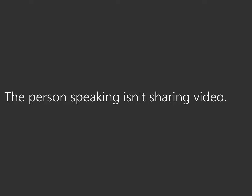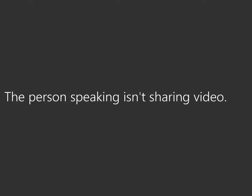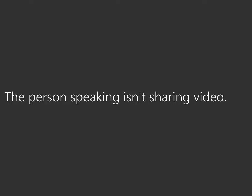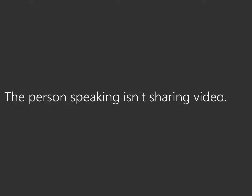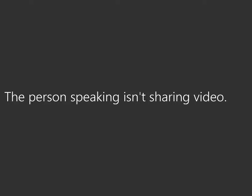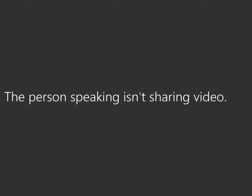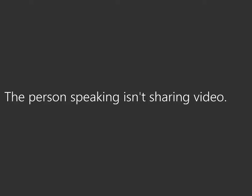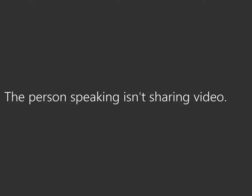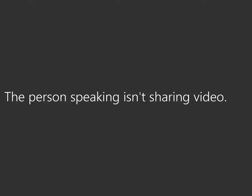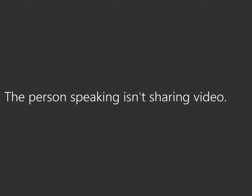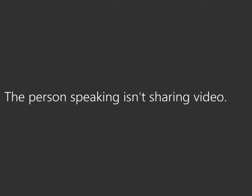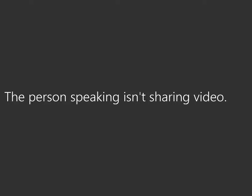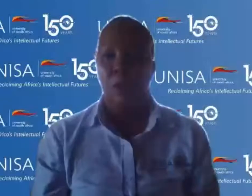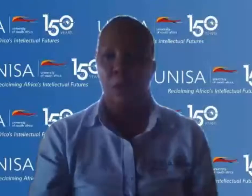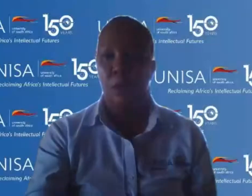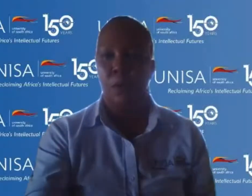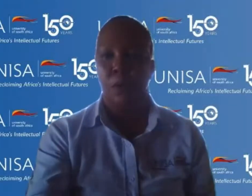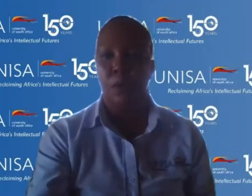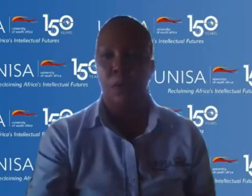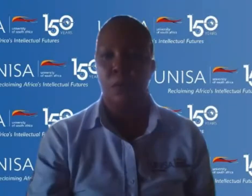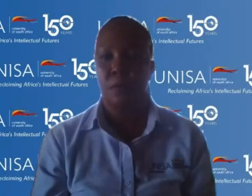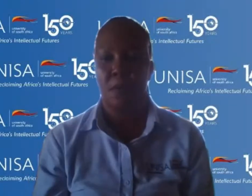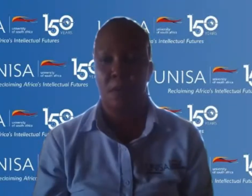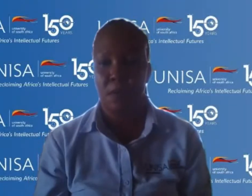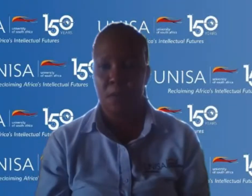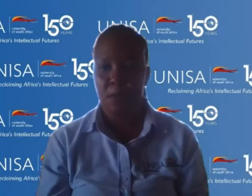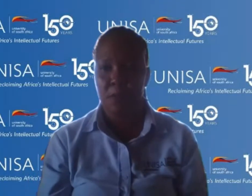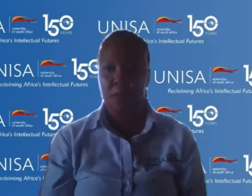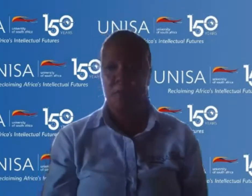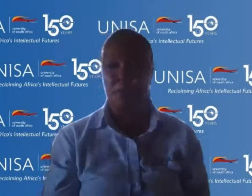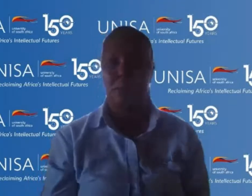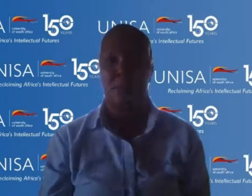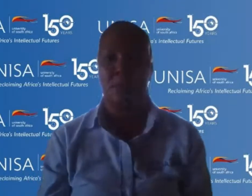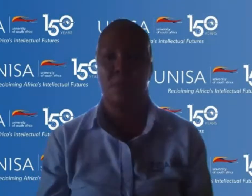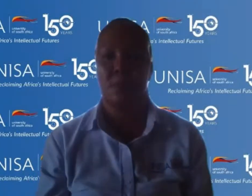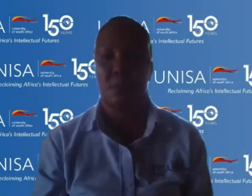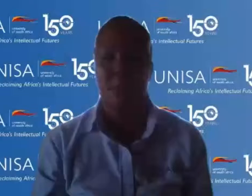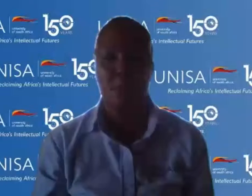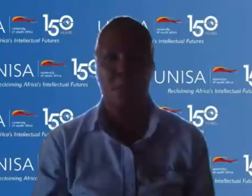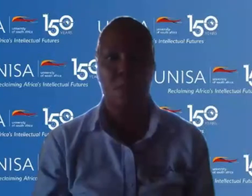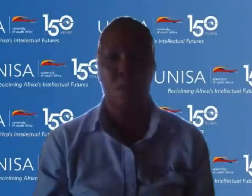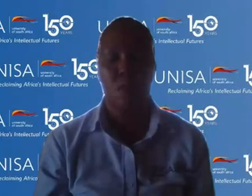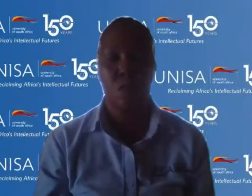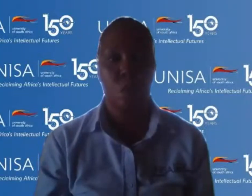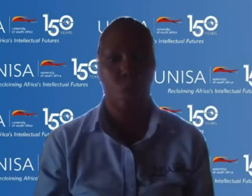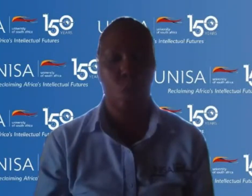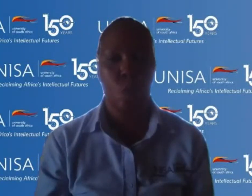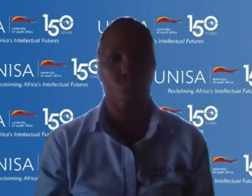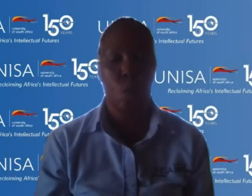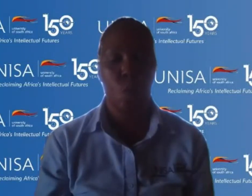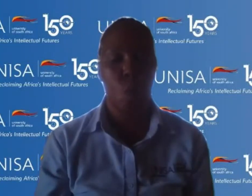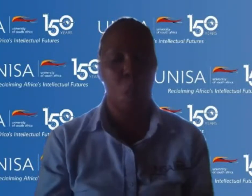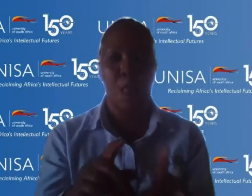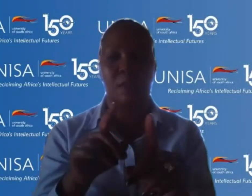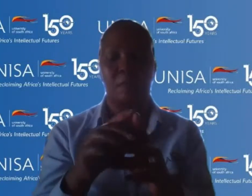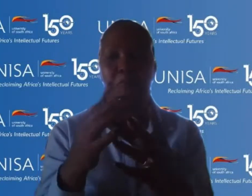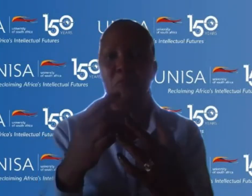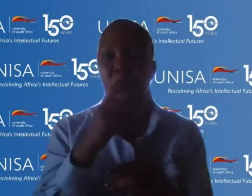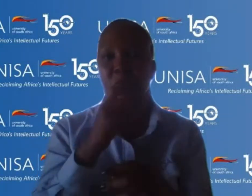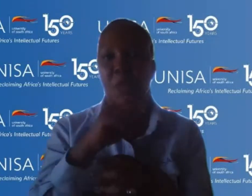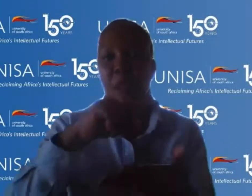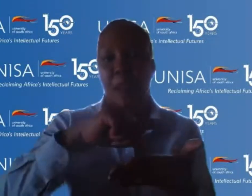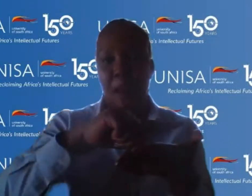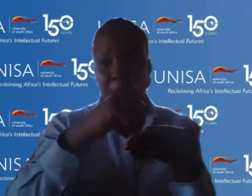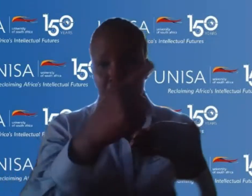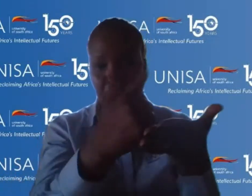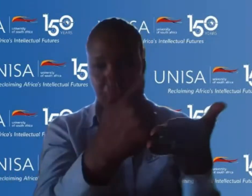read content on this device on whatever, for instance, if they're using a laptop, whatever, or a